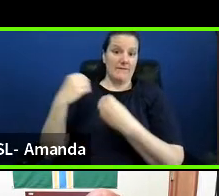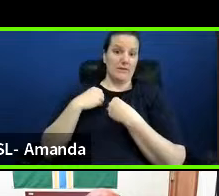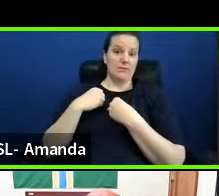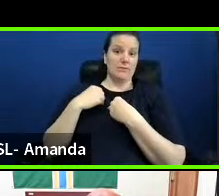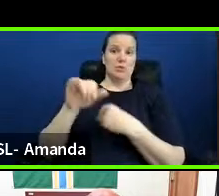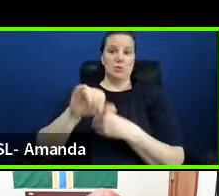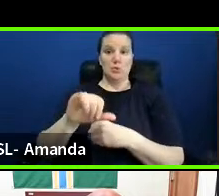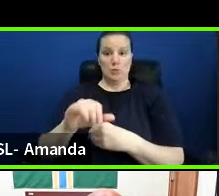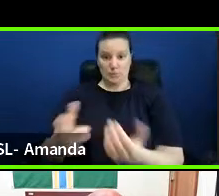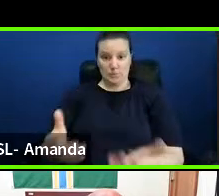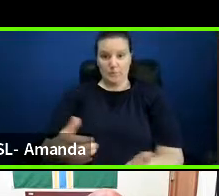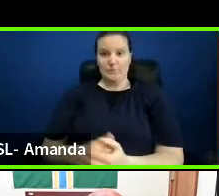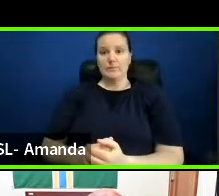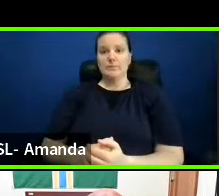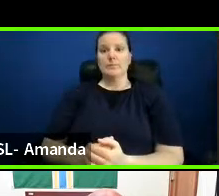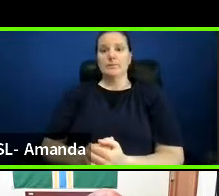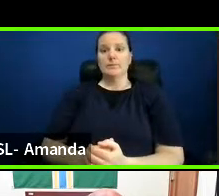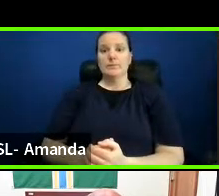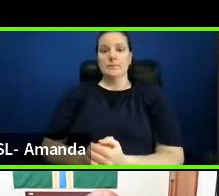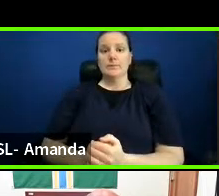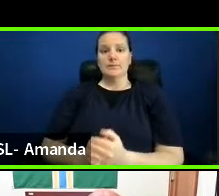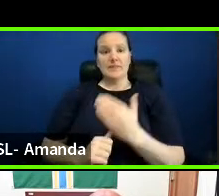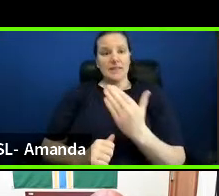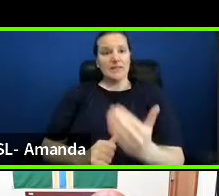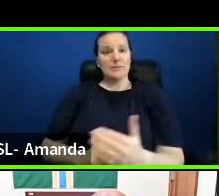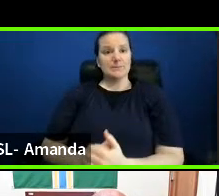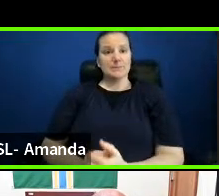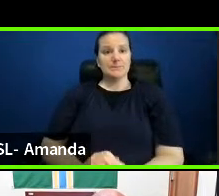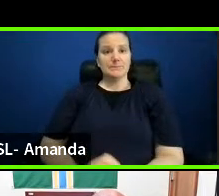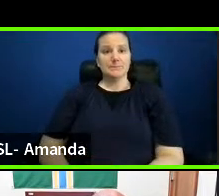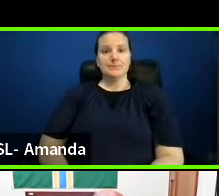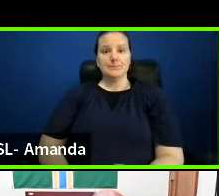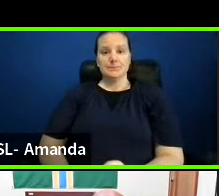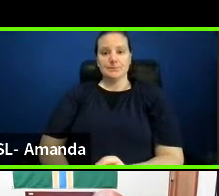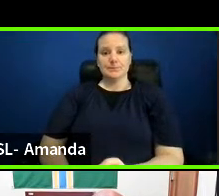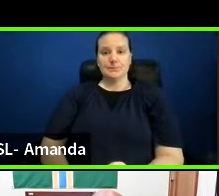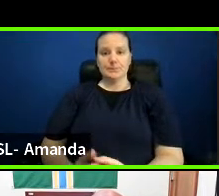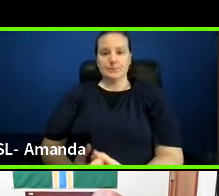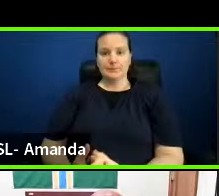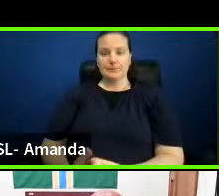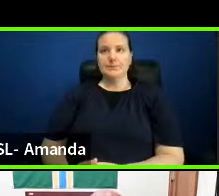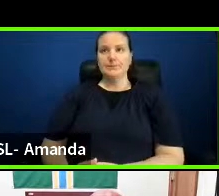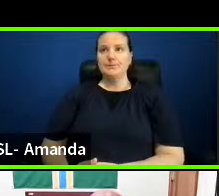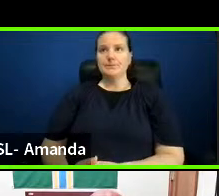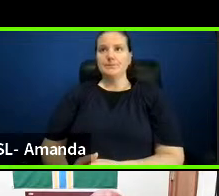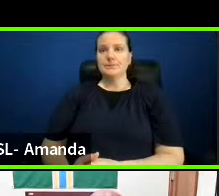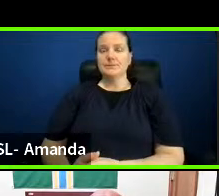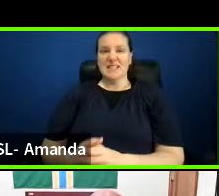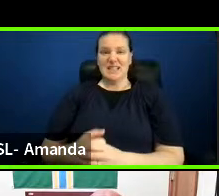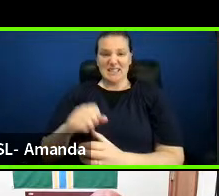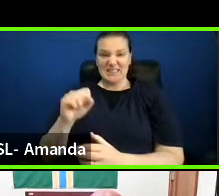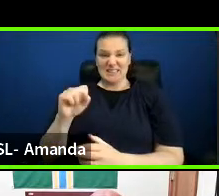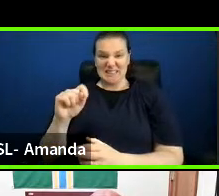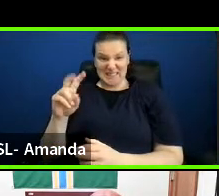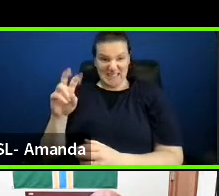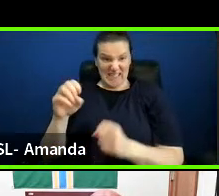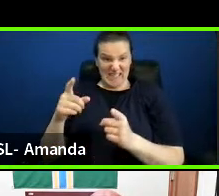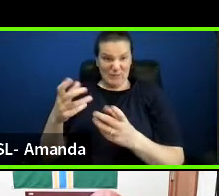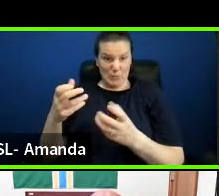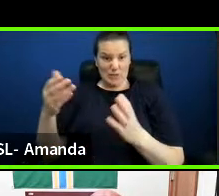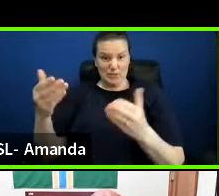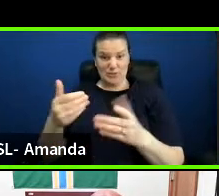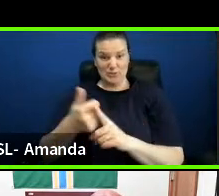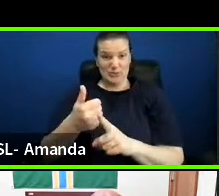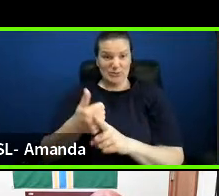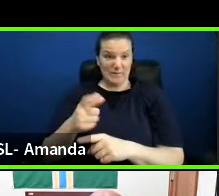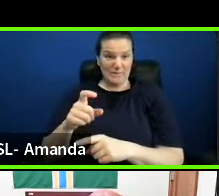well. So thank you. Thank you very much. And I believe we have Steve, if you'd like to introduce